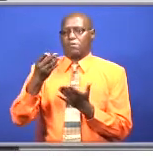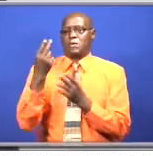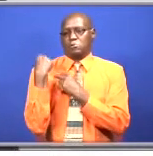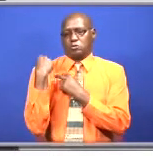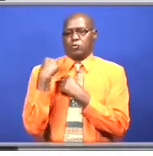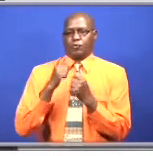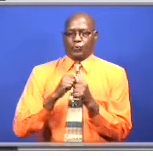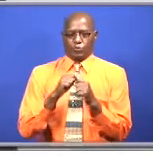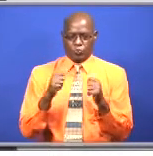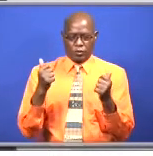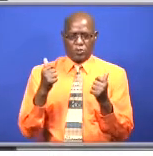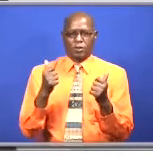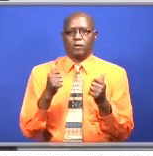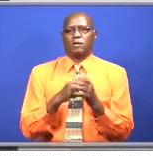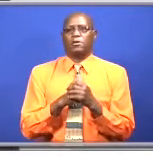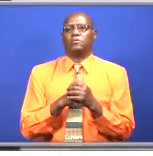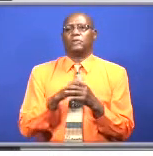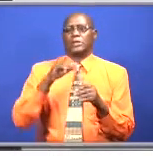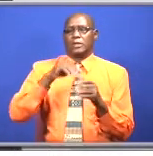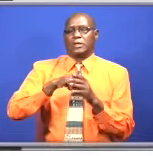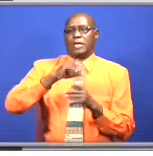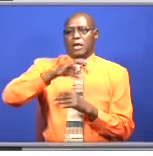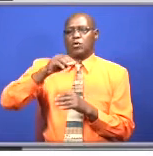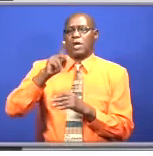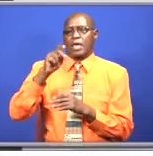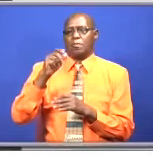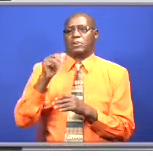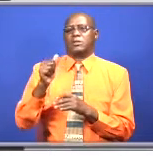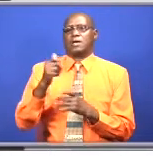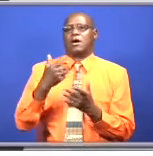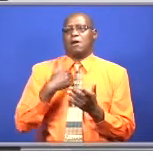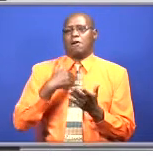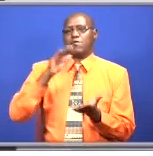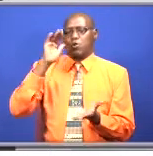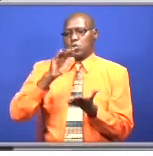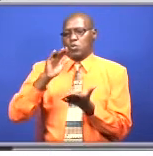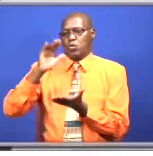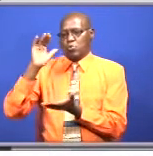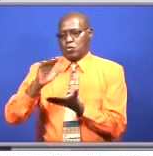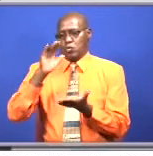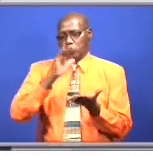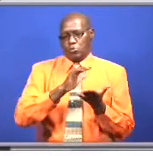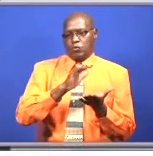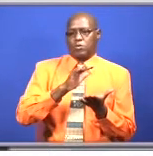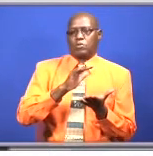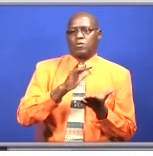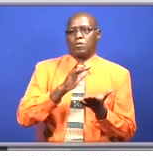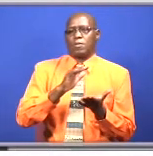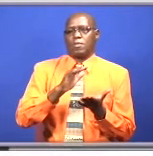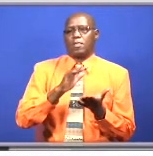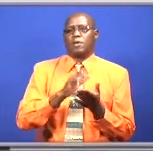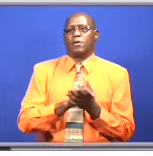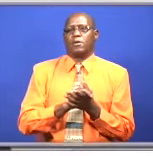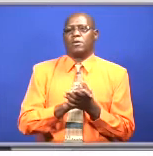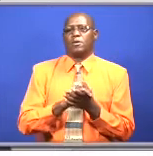rate of Kemsa to the counties was low, but with the reforms that we have seen, the refill rate has gone to